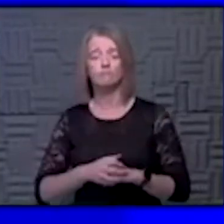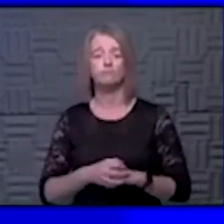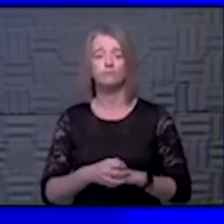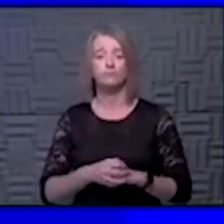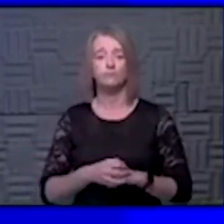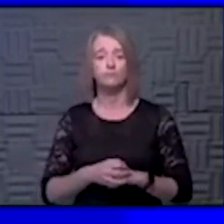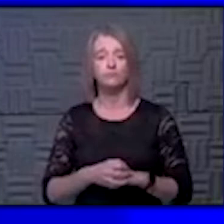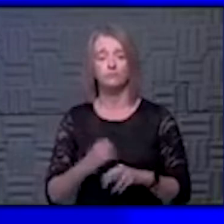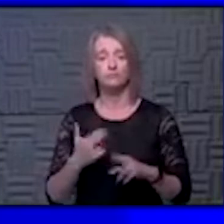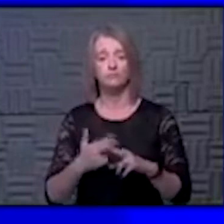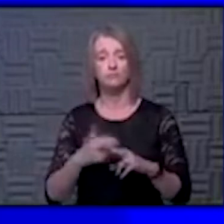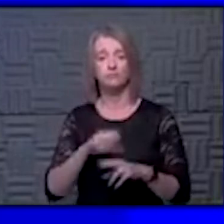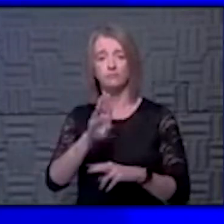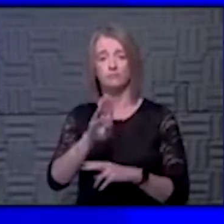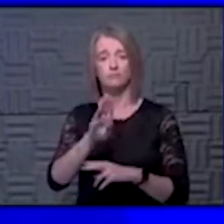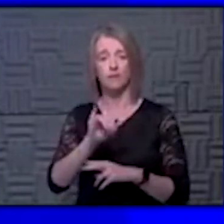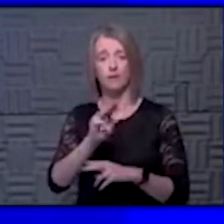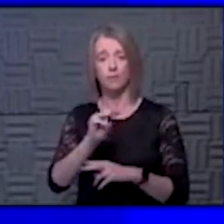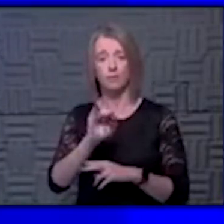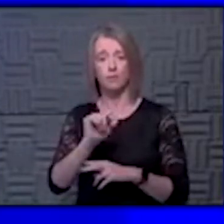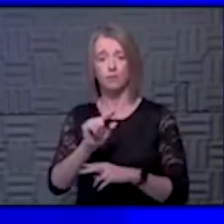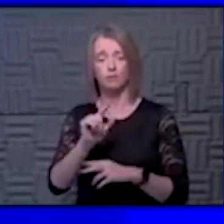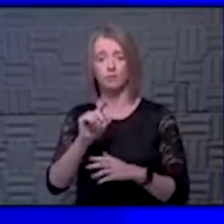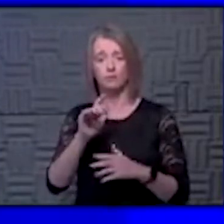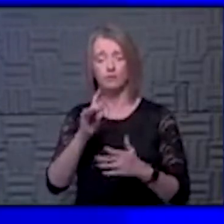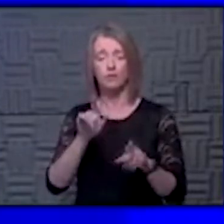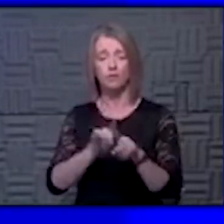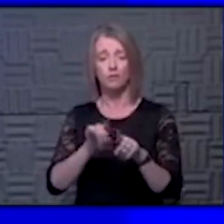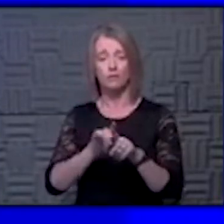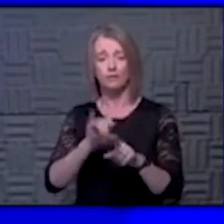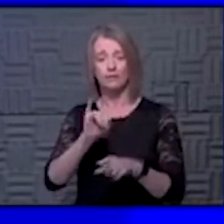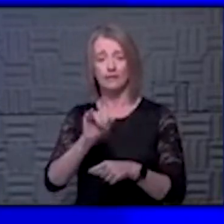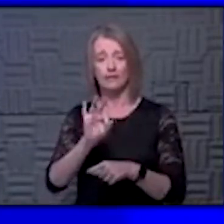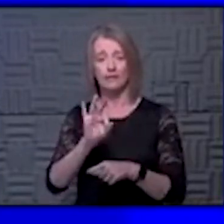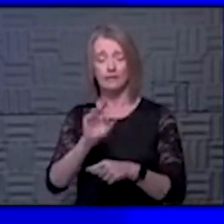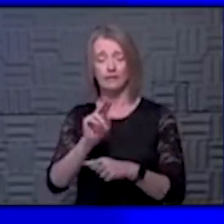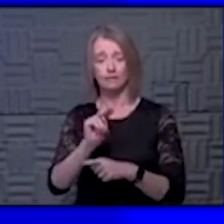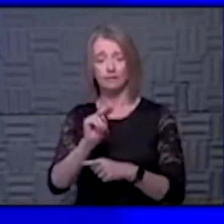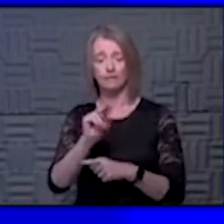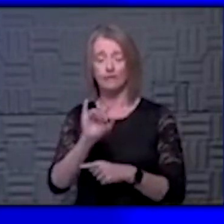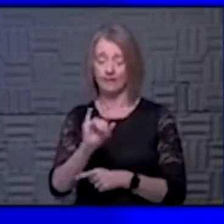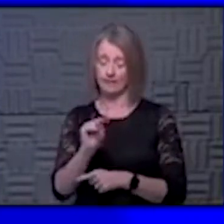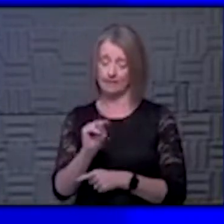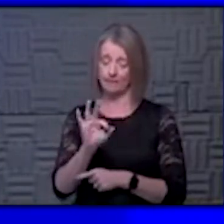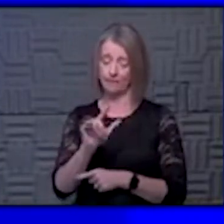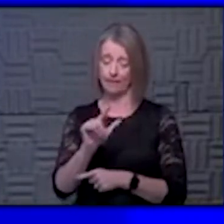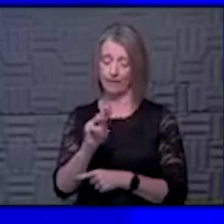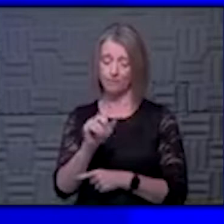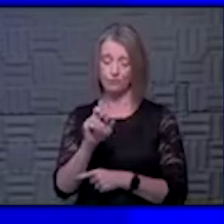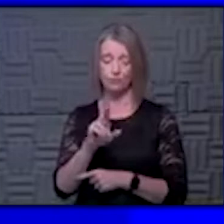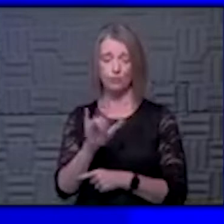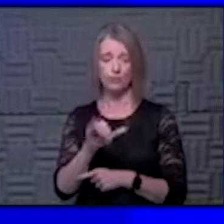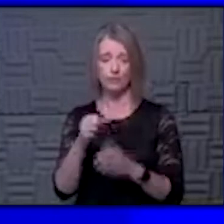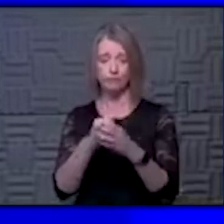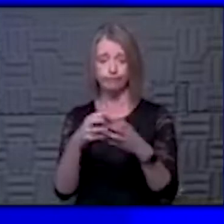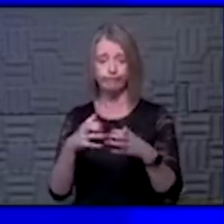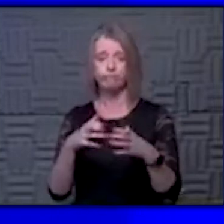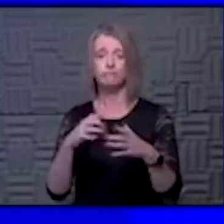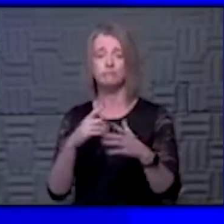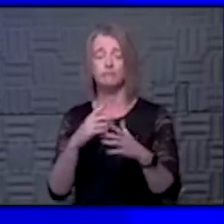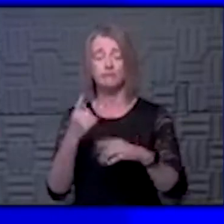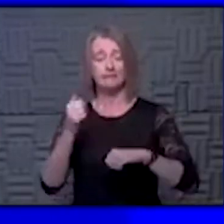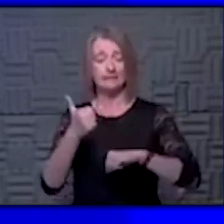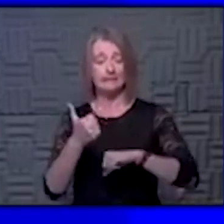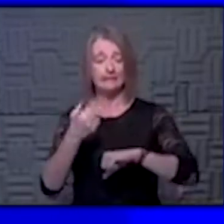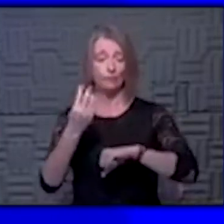of this bimodal disease process. The second part is that inflammatory state. So then it's like 10, 14 days after your